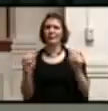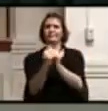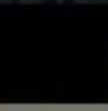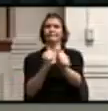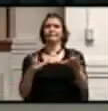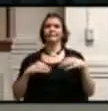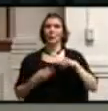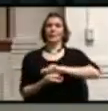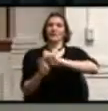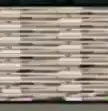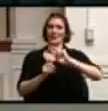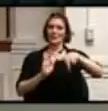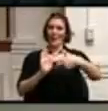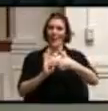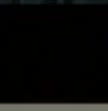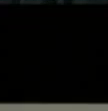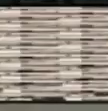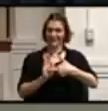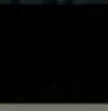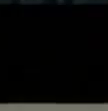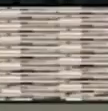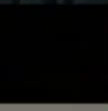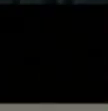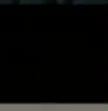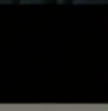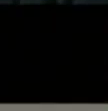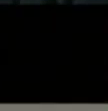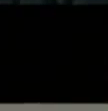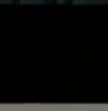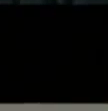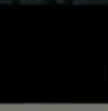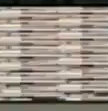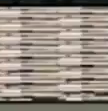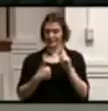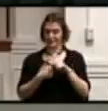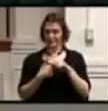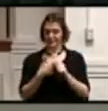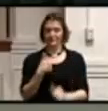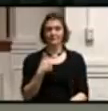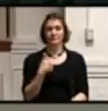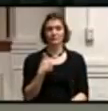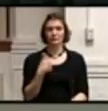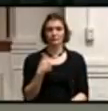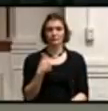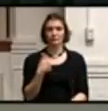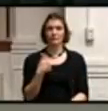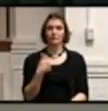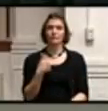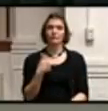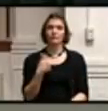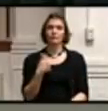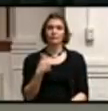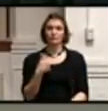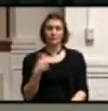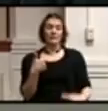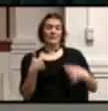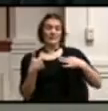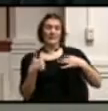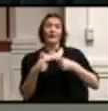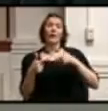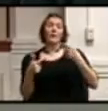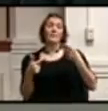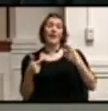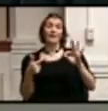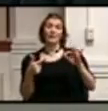carries 5-0. And the first matter on the agenda on the liquor commissioners is an application from